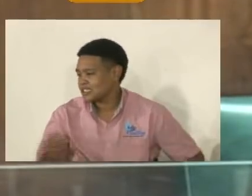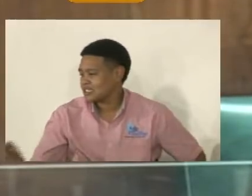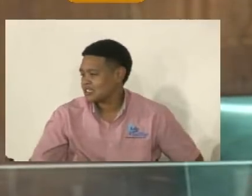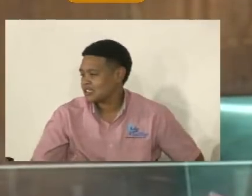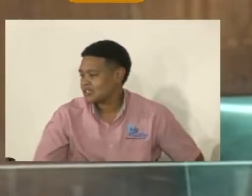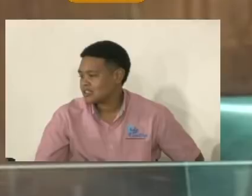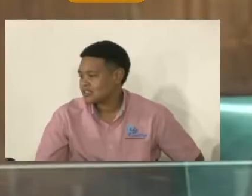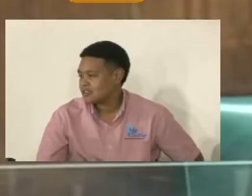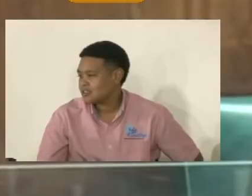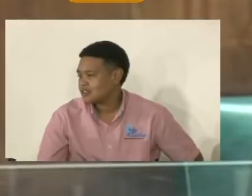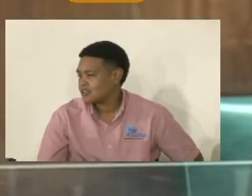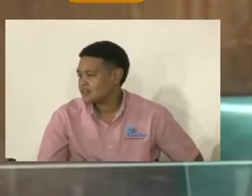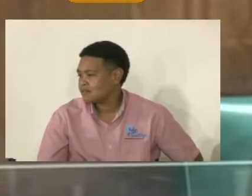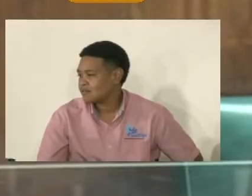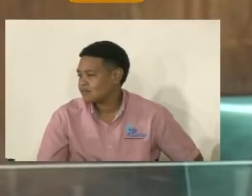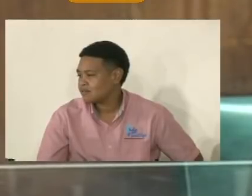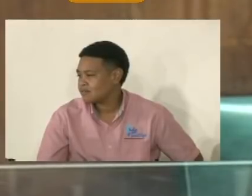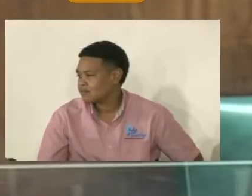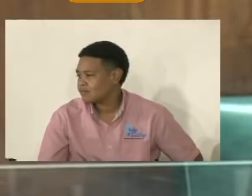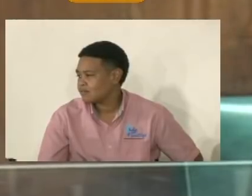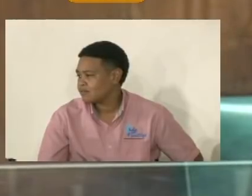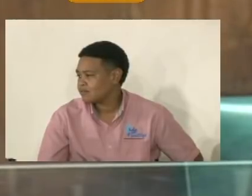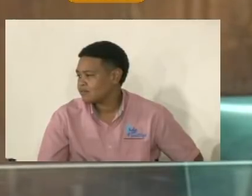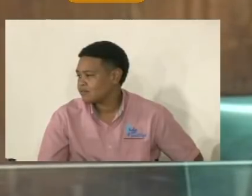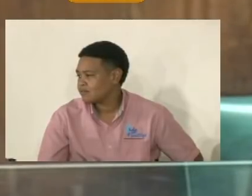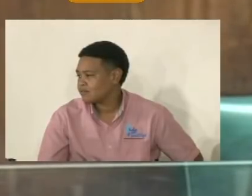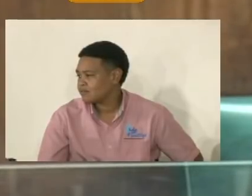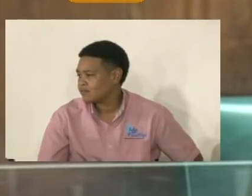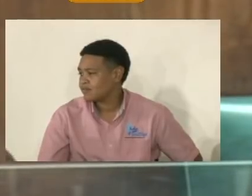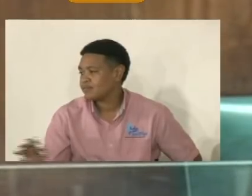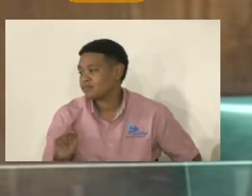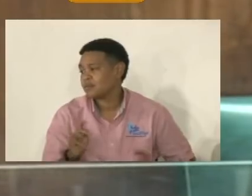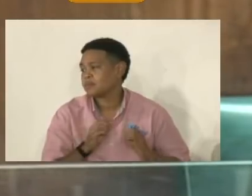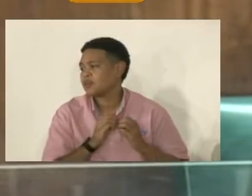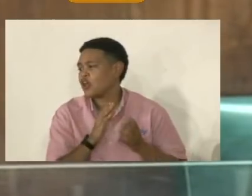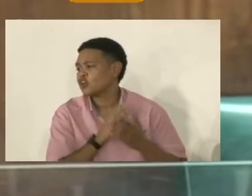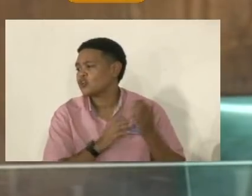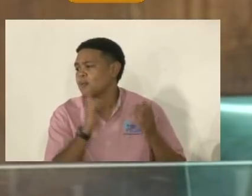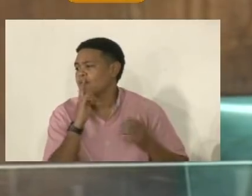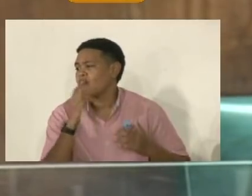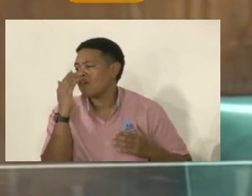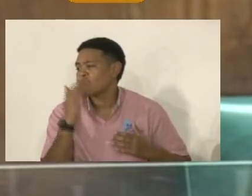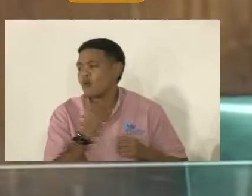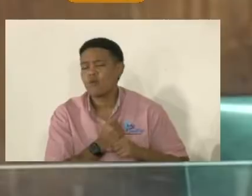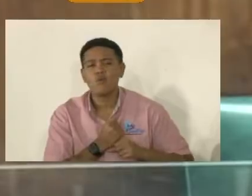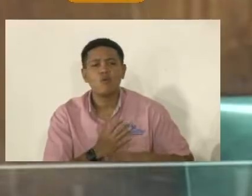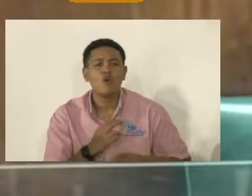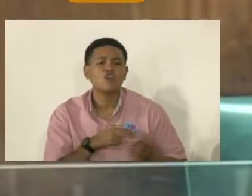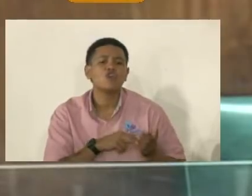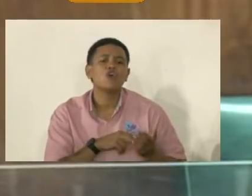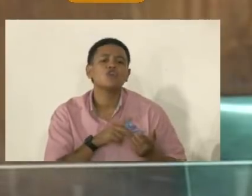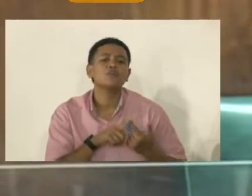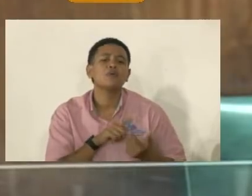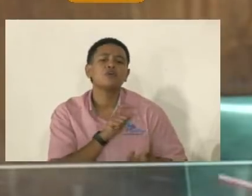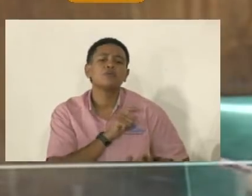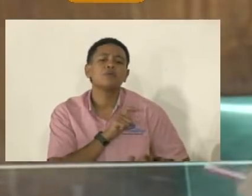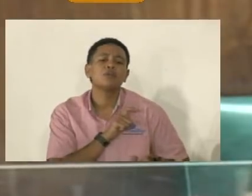We have even lost some of our frontline workers, the nurses and the police who we have lost. I have